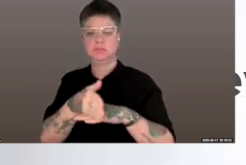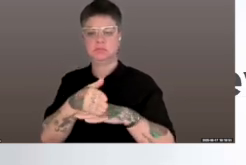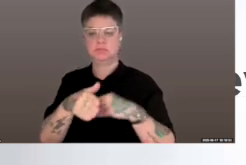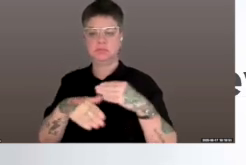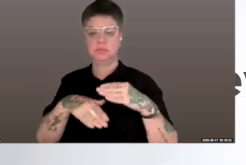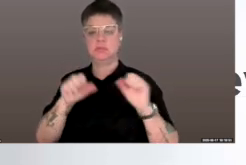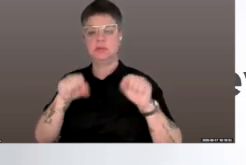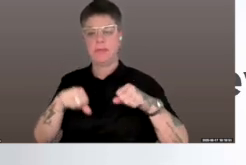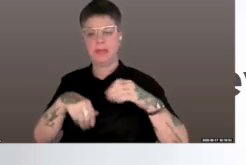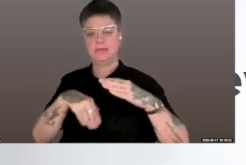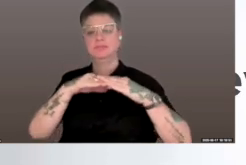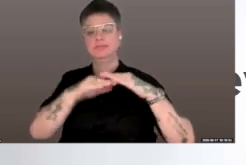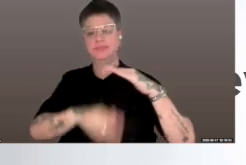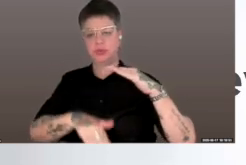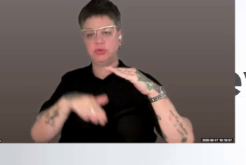Eligibility is determined by